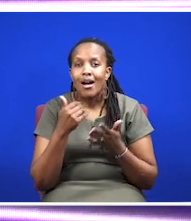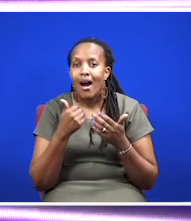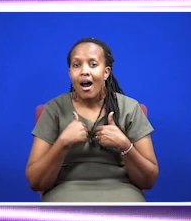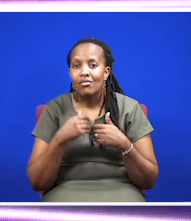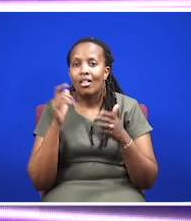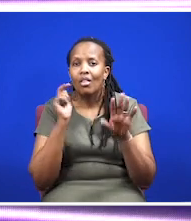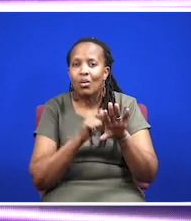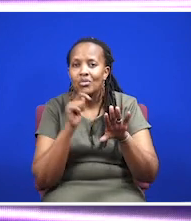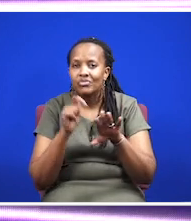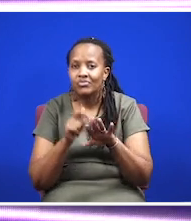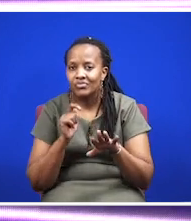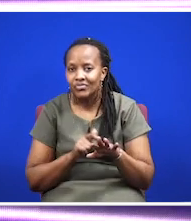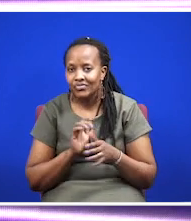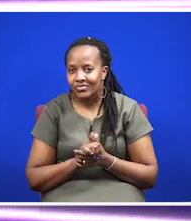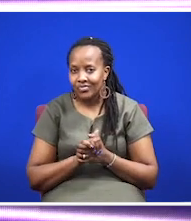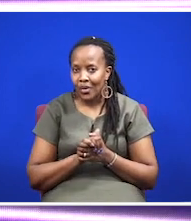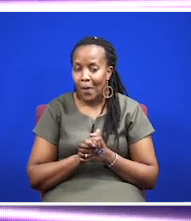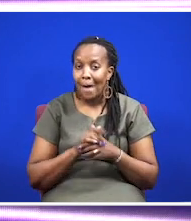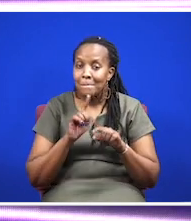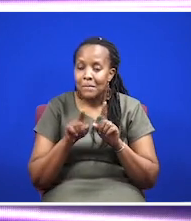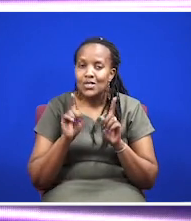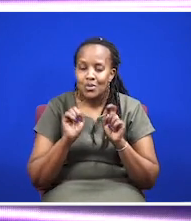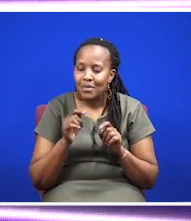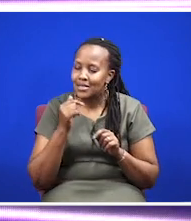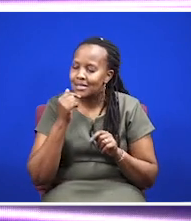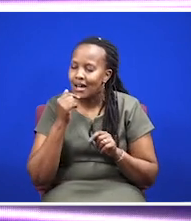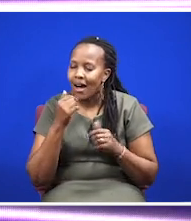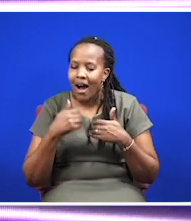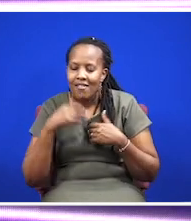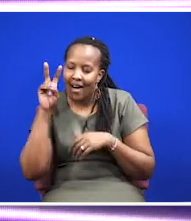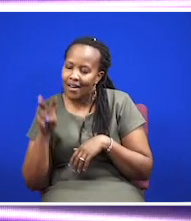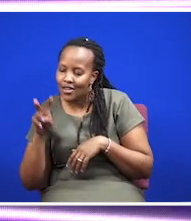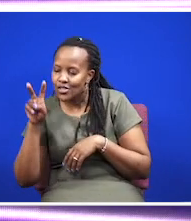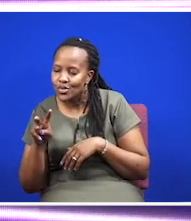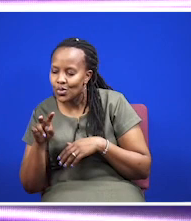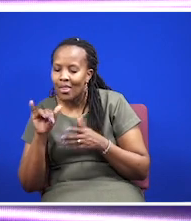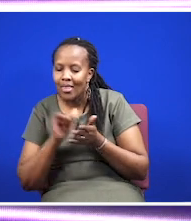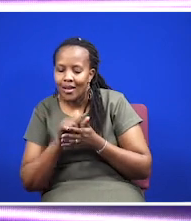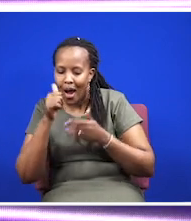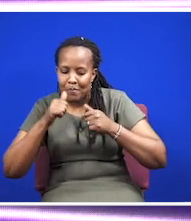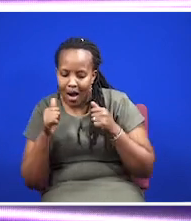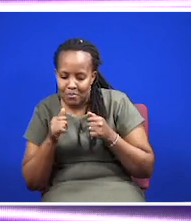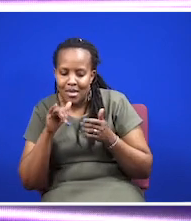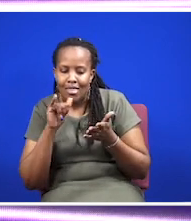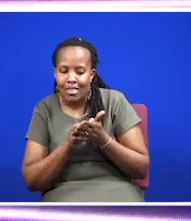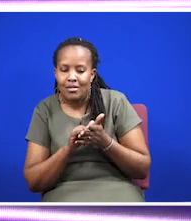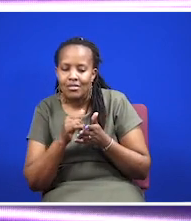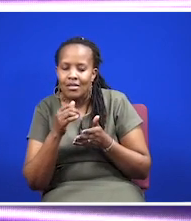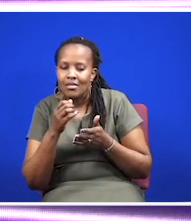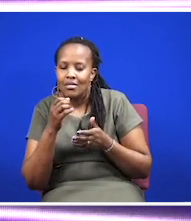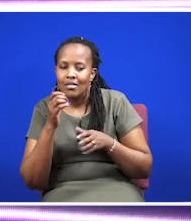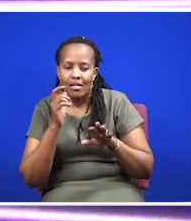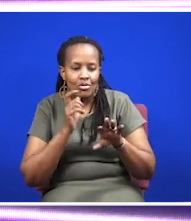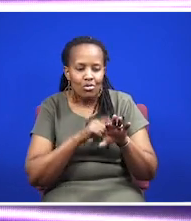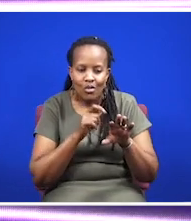I am grateful that thorns have roses. And I am sure that as we sit here to listen to